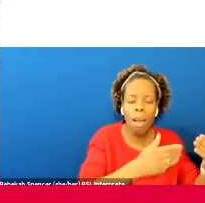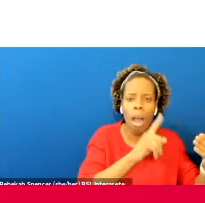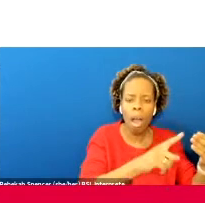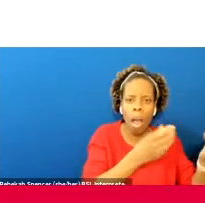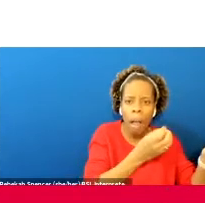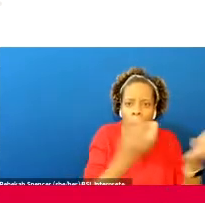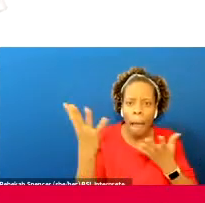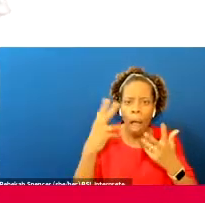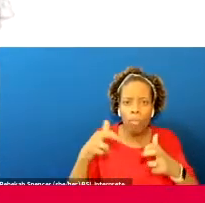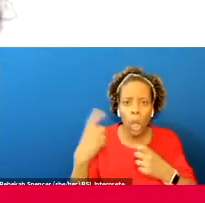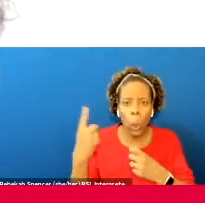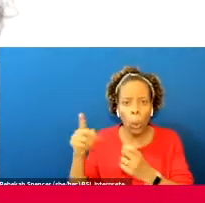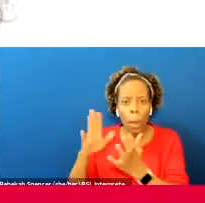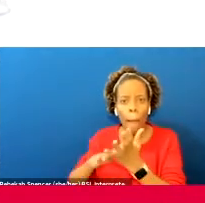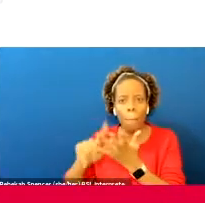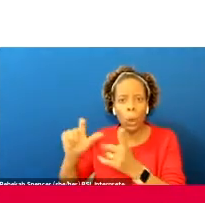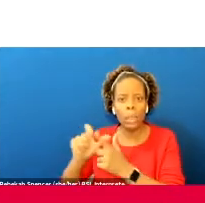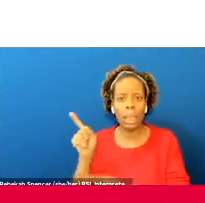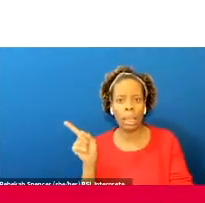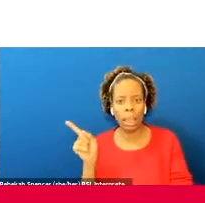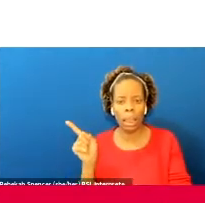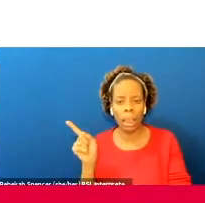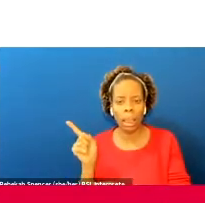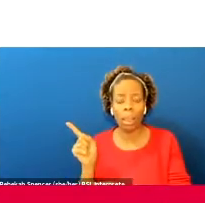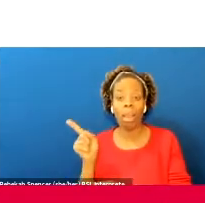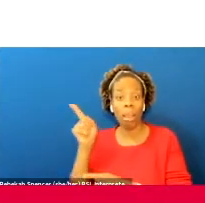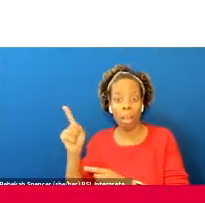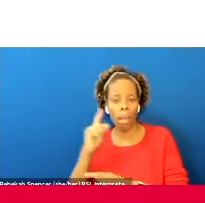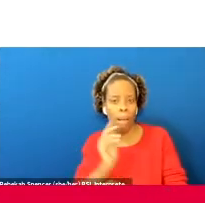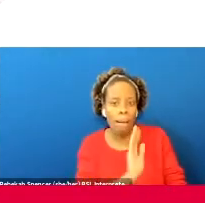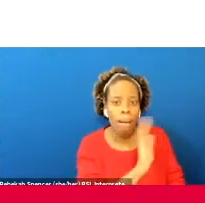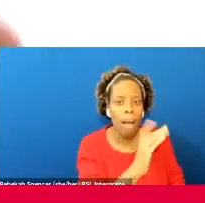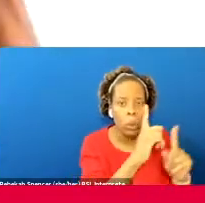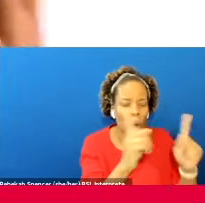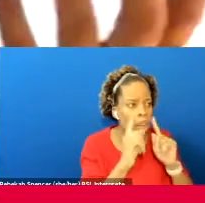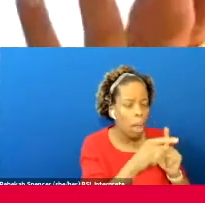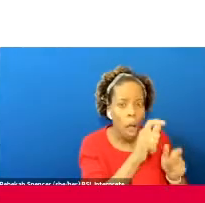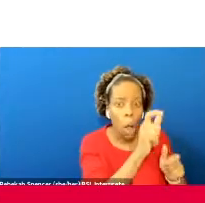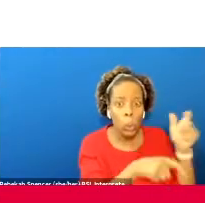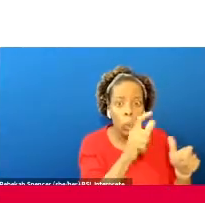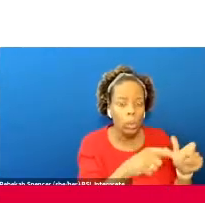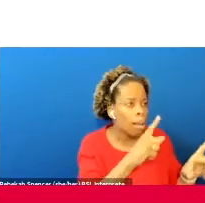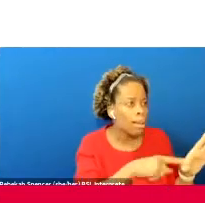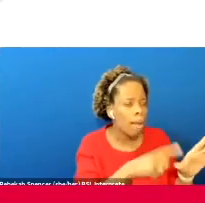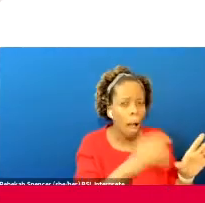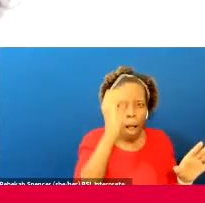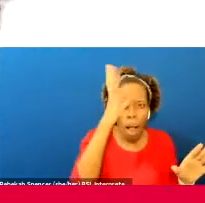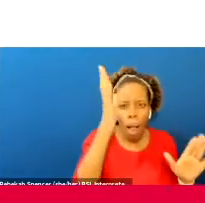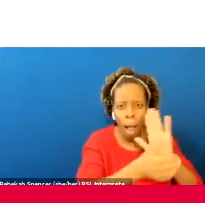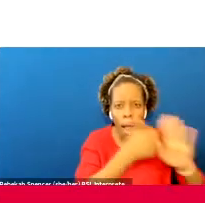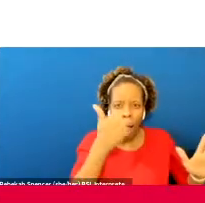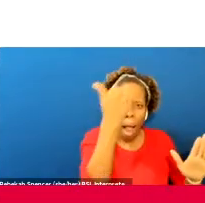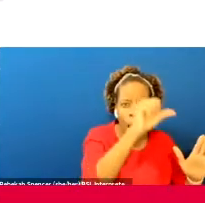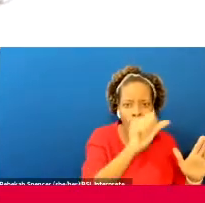they also will dip into universities in order to get resources like student labor, young, fresh minds that can think of, you know,